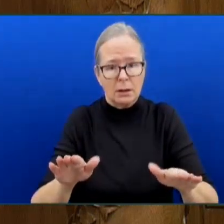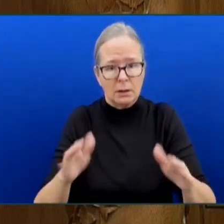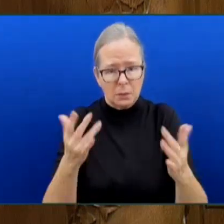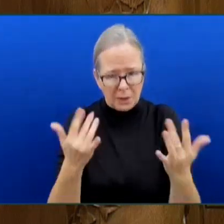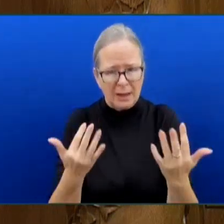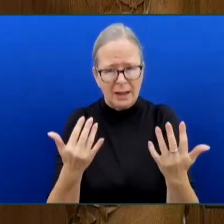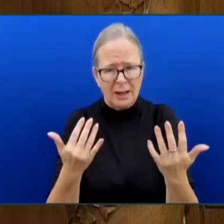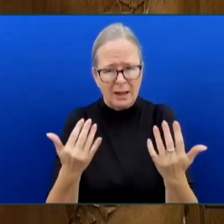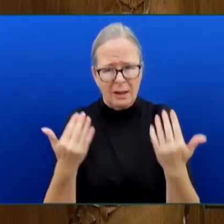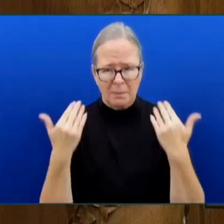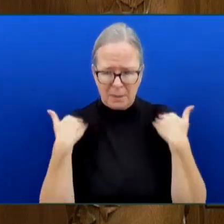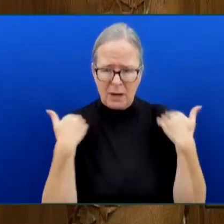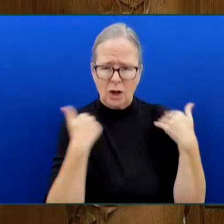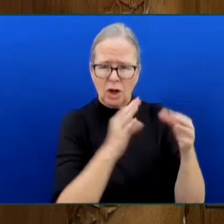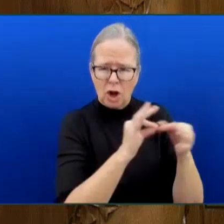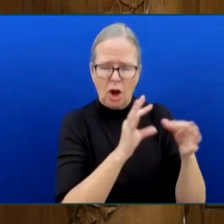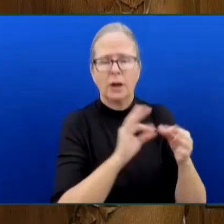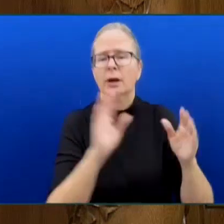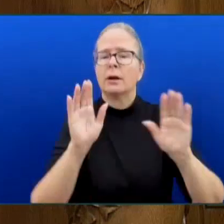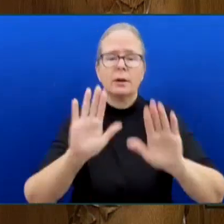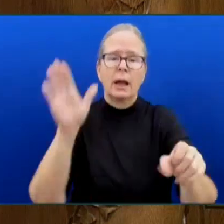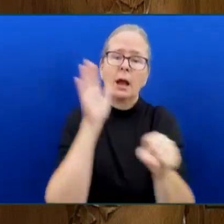That's enough, members.